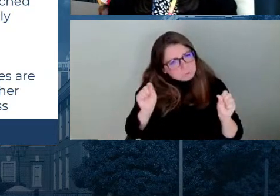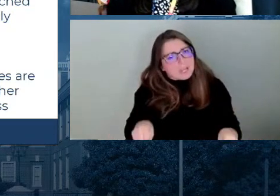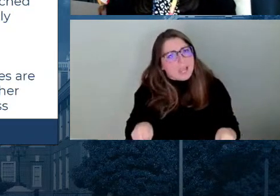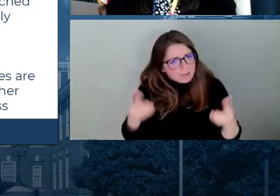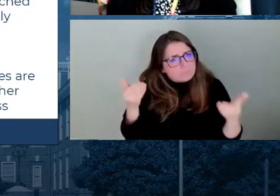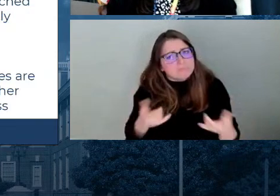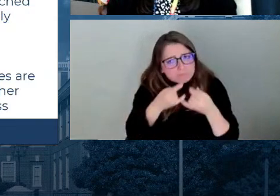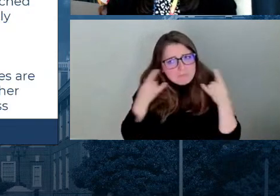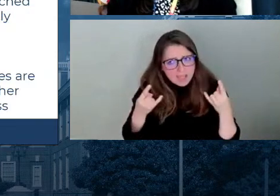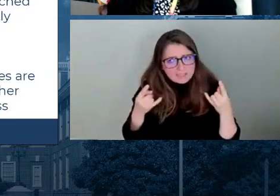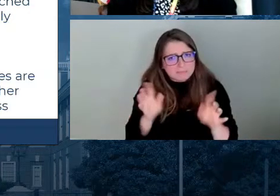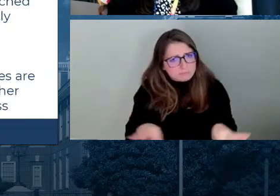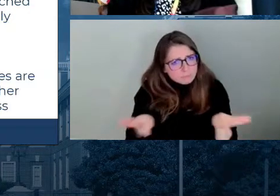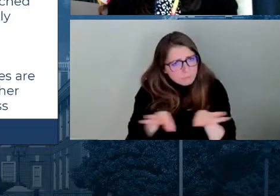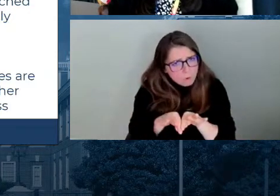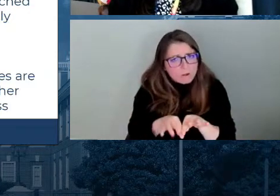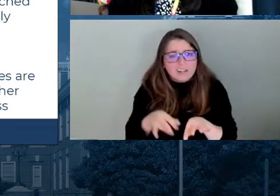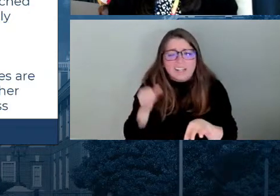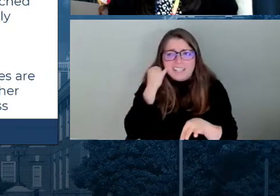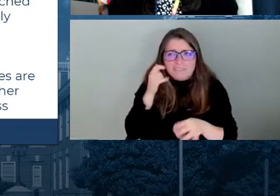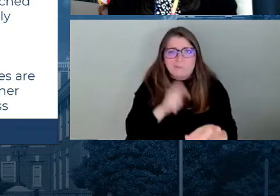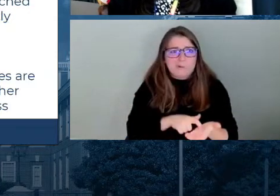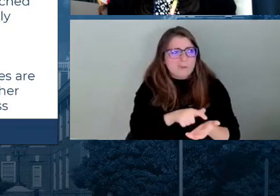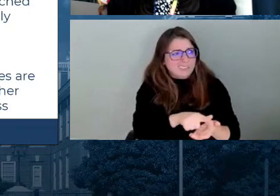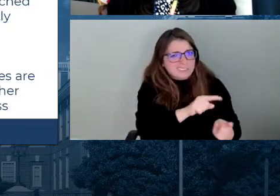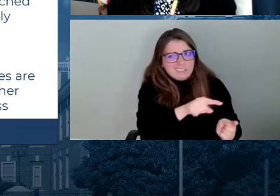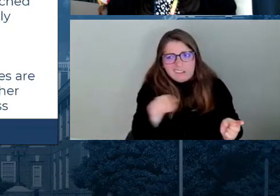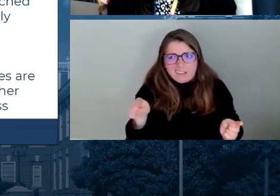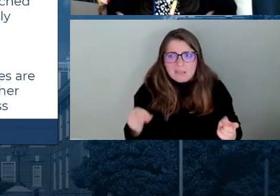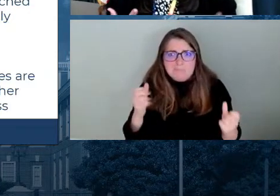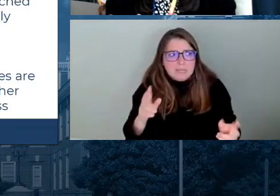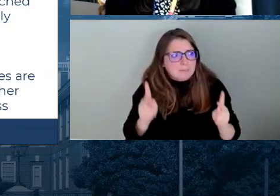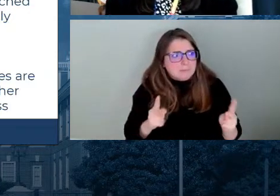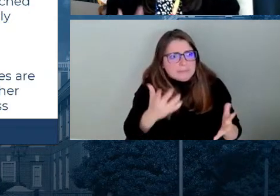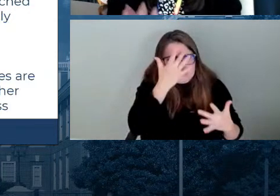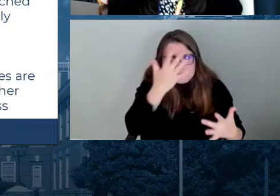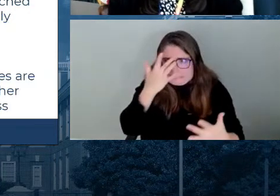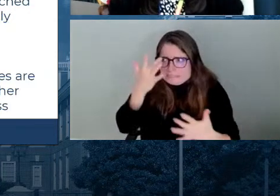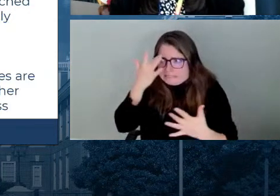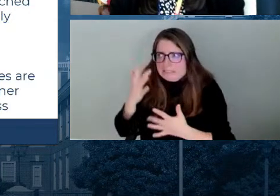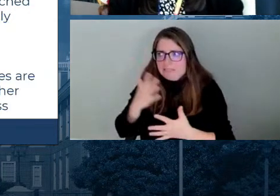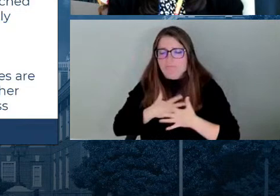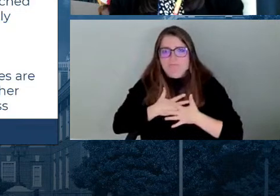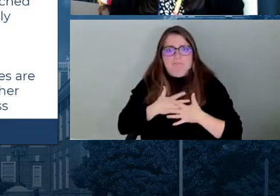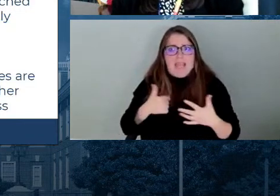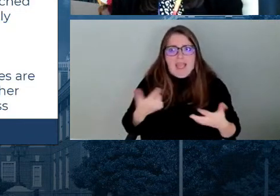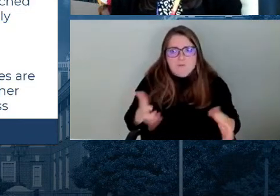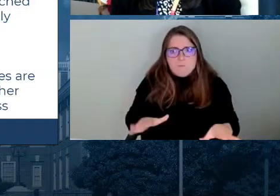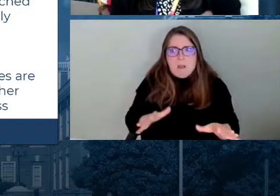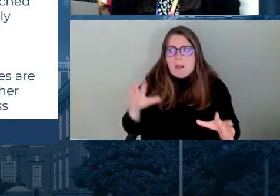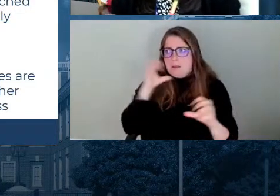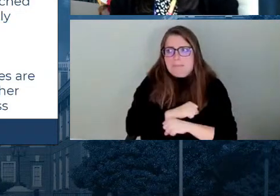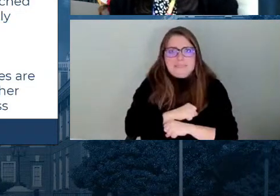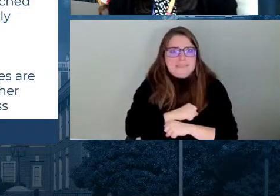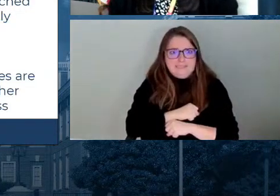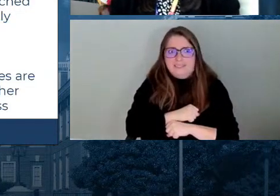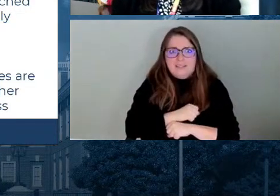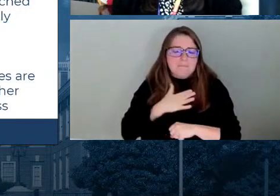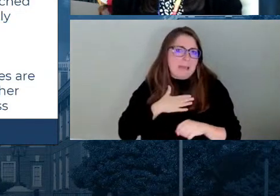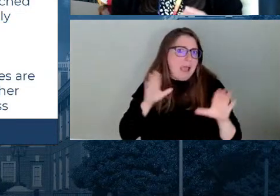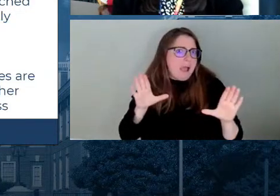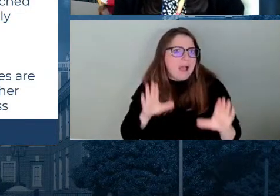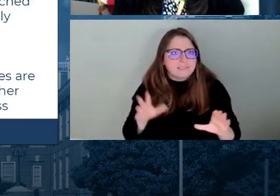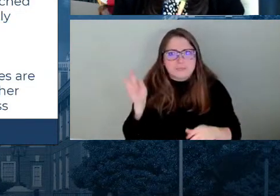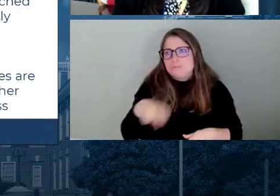to wear a mask if either cases are high and you don't want to get sick, you don't want to miss your really awesome post-Christmas trip to the